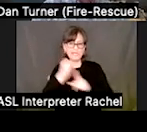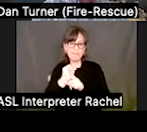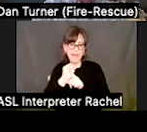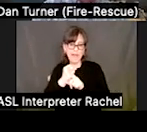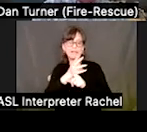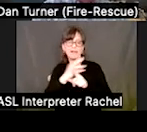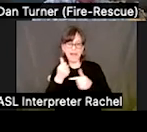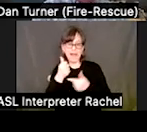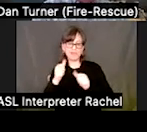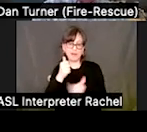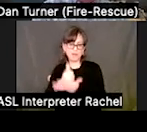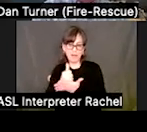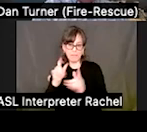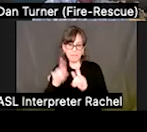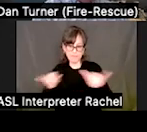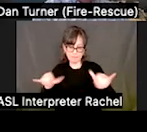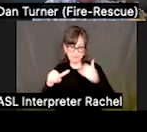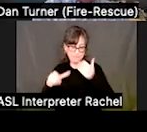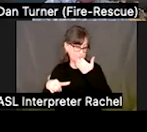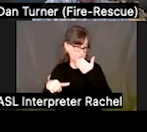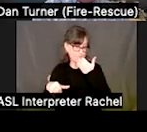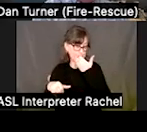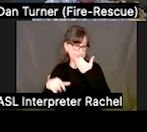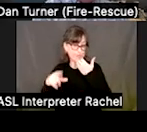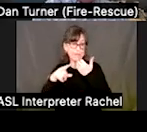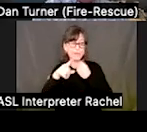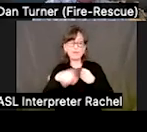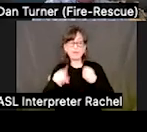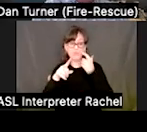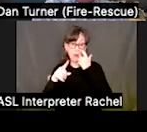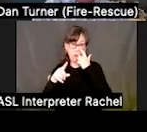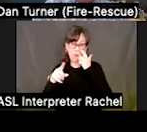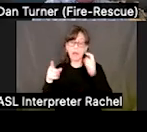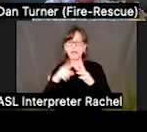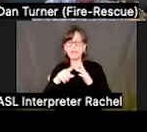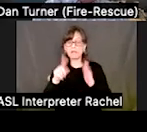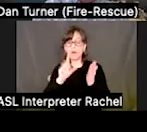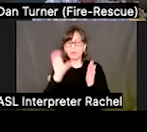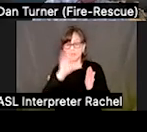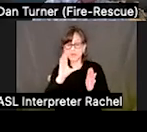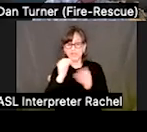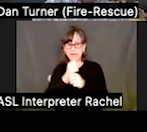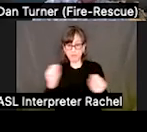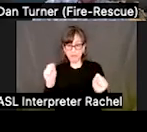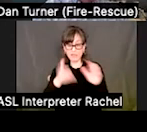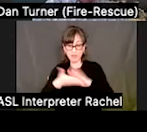So long-term support, once that initial search and rescue operations were